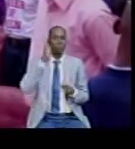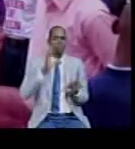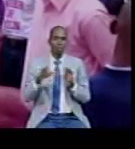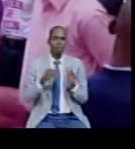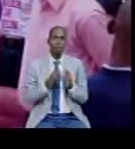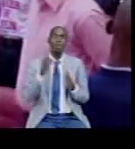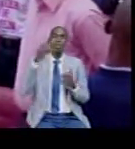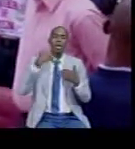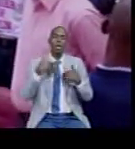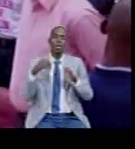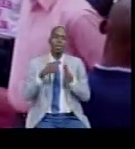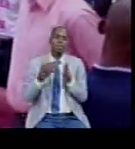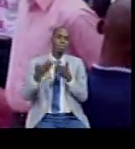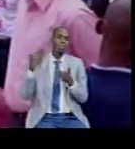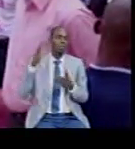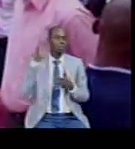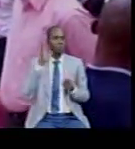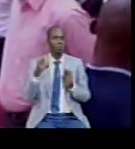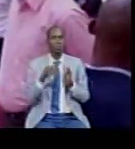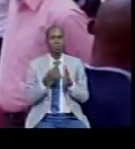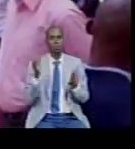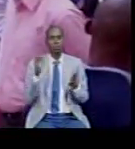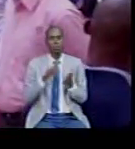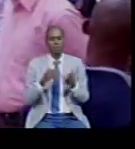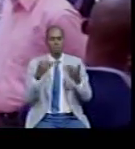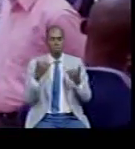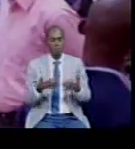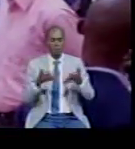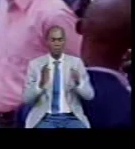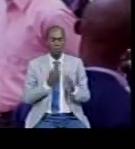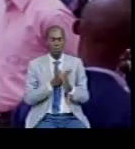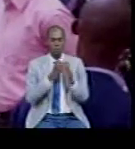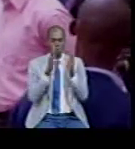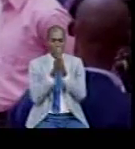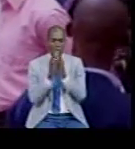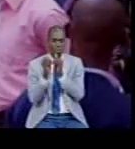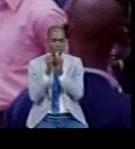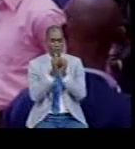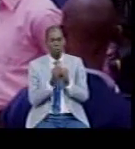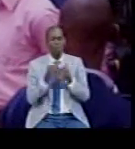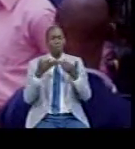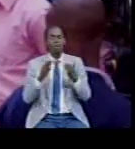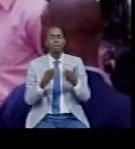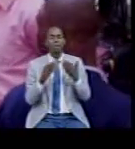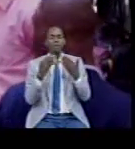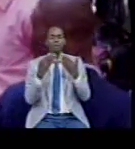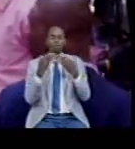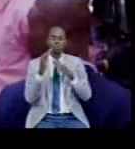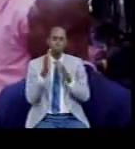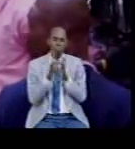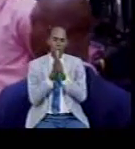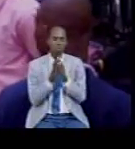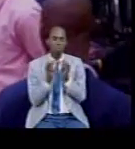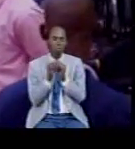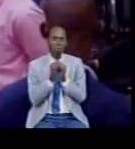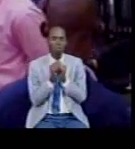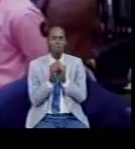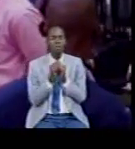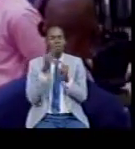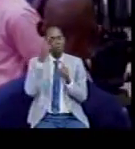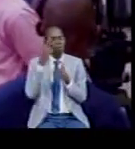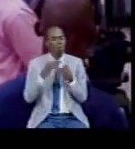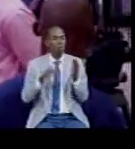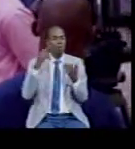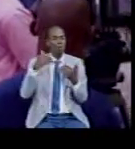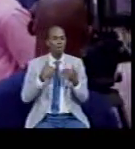done it before. He will do it again. Let's close our eyes to pray together. Let's call upon the Lord together for what he has spoken to